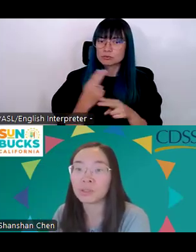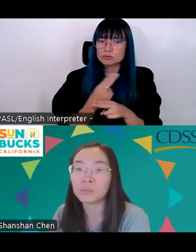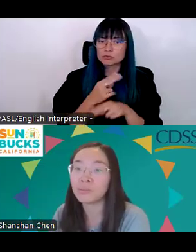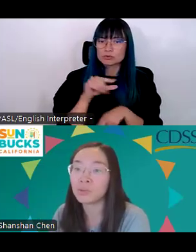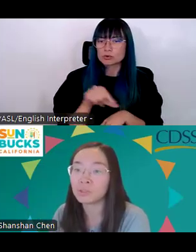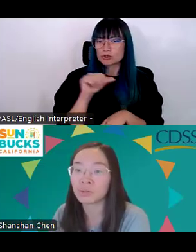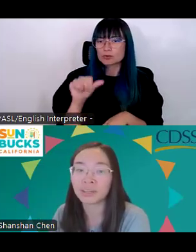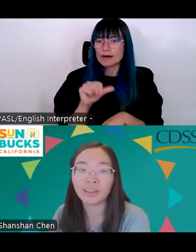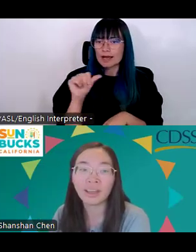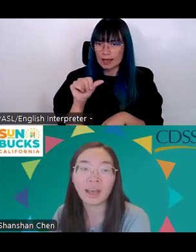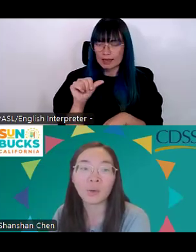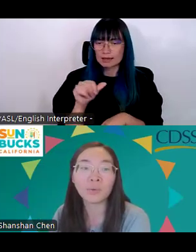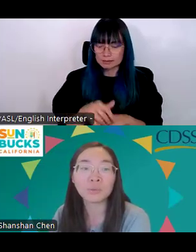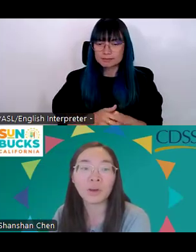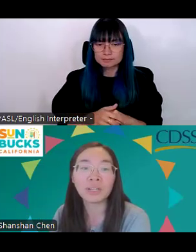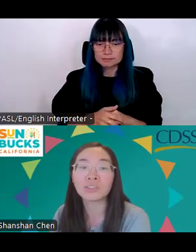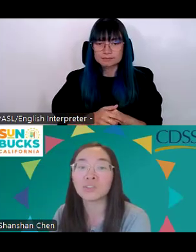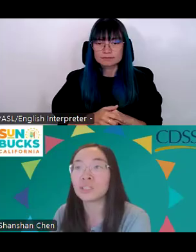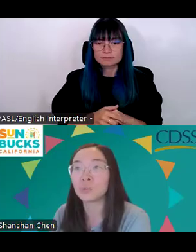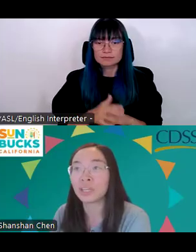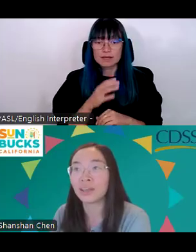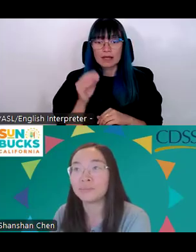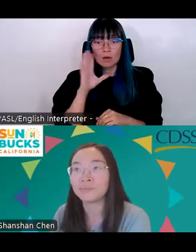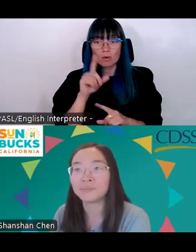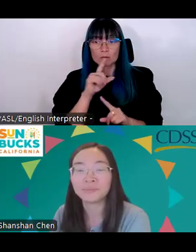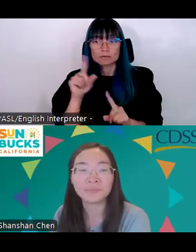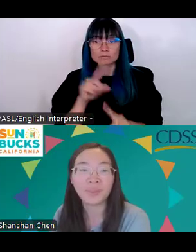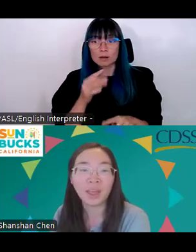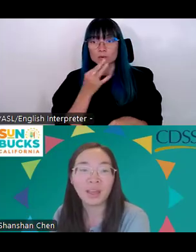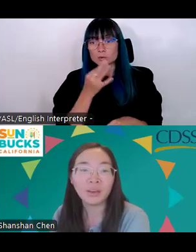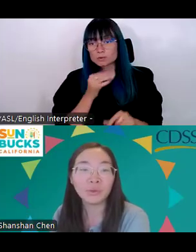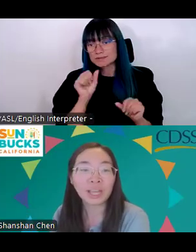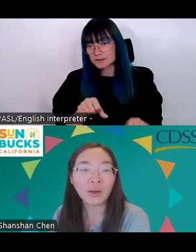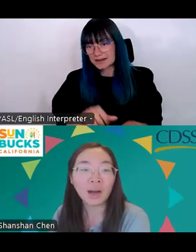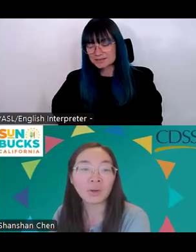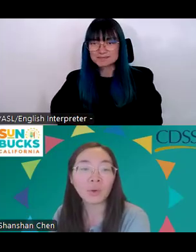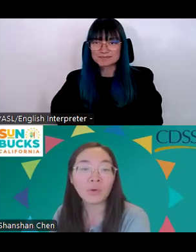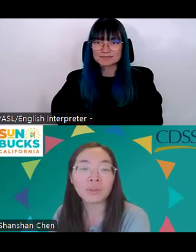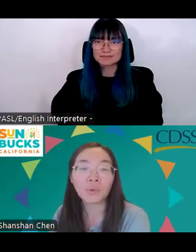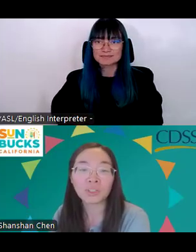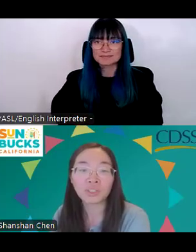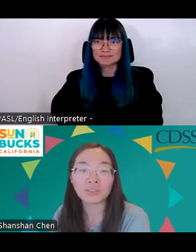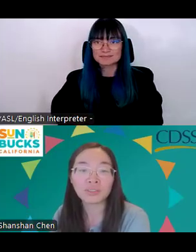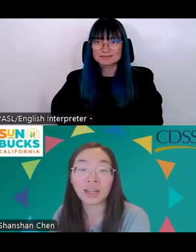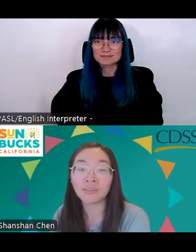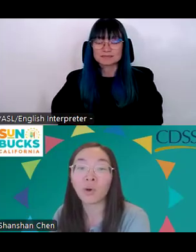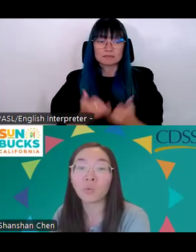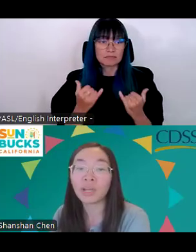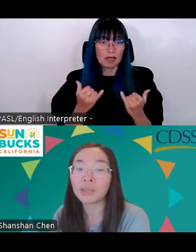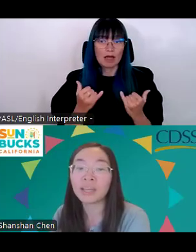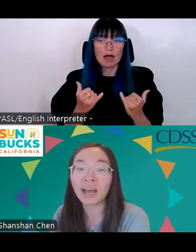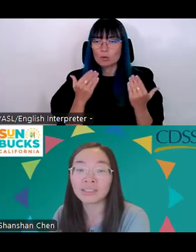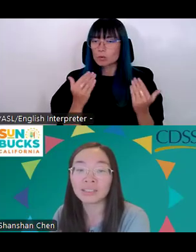feature at the bottom of your screen, and we'll respond as soon as we can. For now, I'll go over the questions that